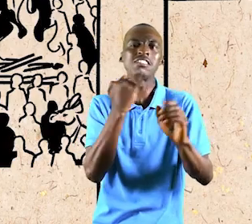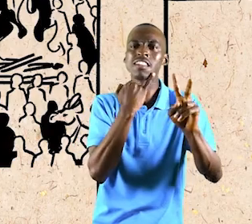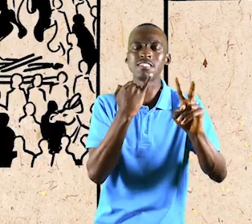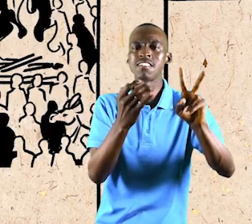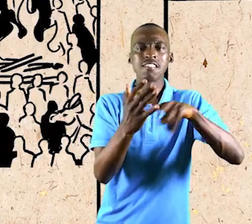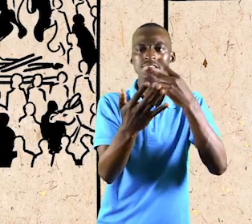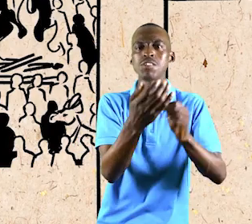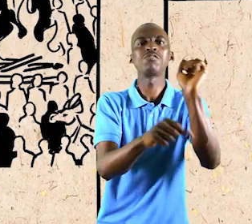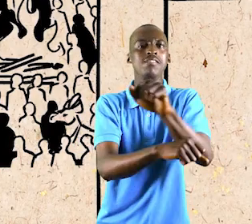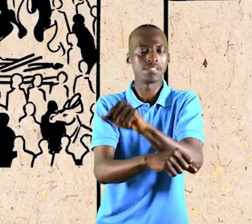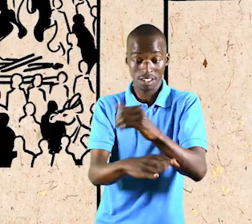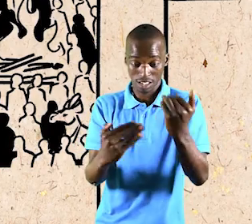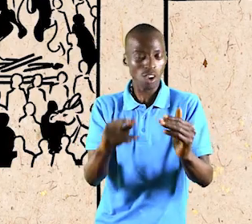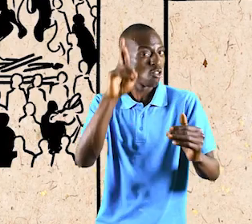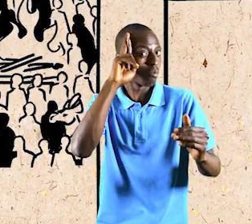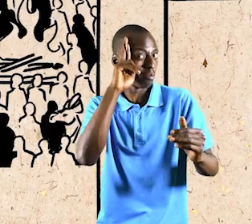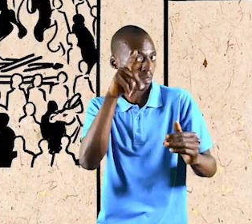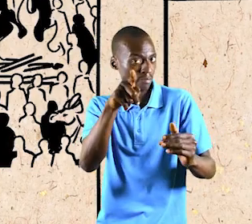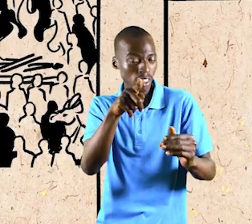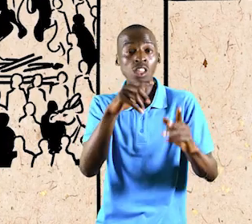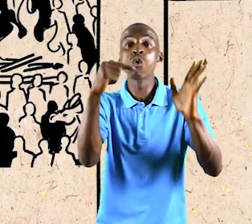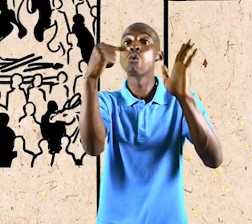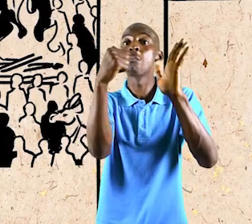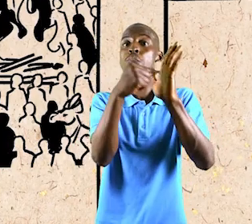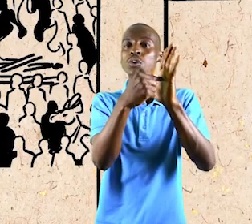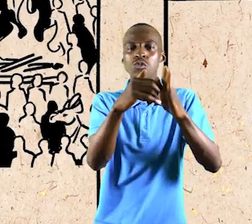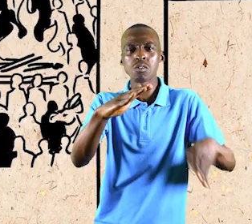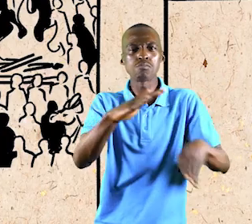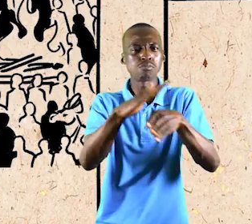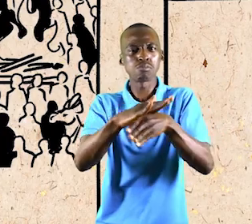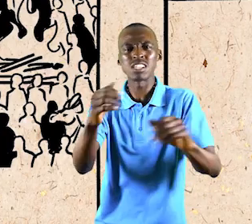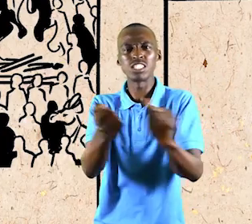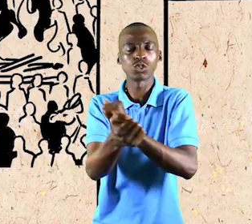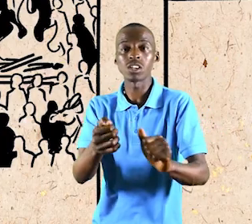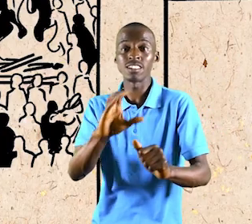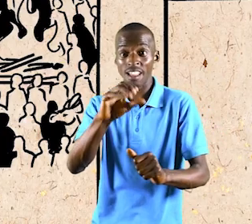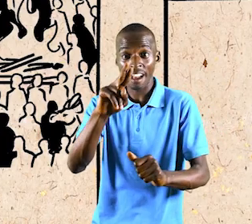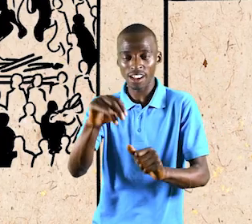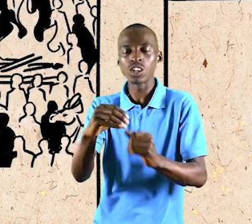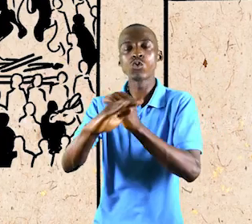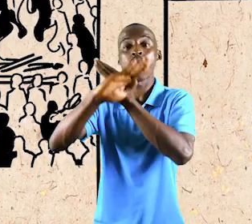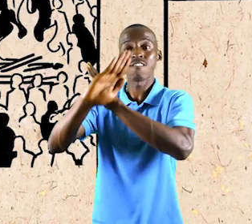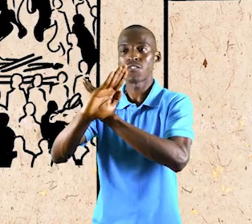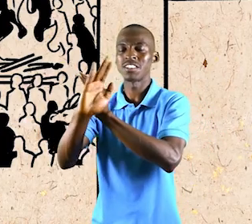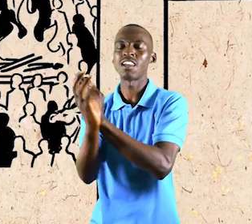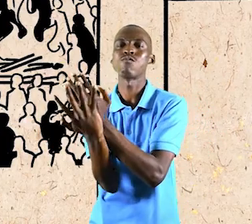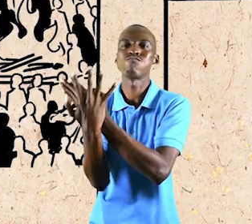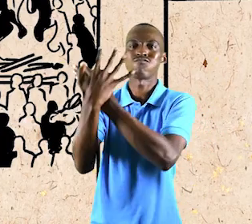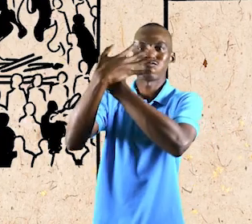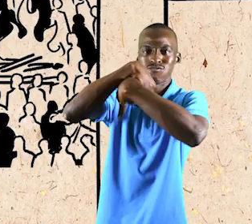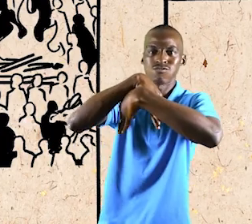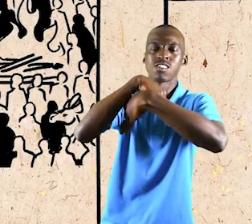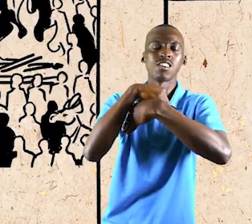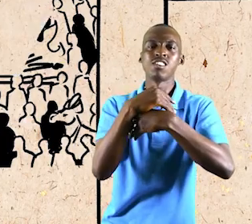to drive out from the land. Now, remember, the whole point of driving out the Canaanites was to avoid their moral corruption and their